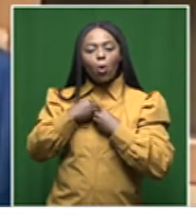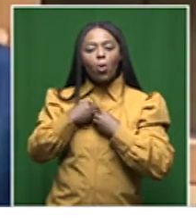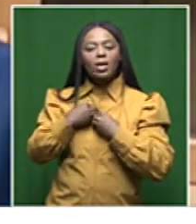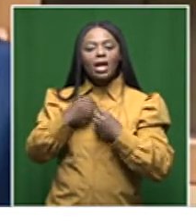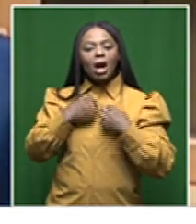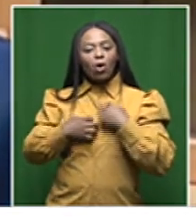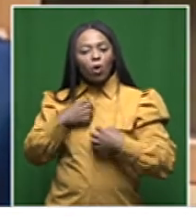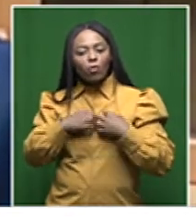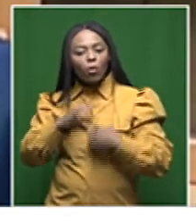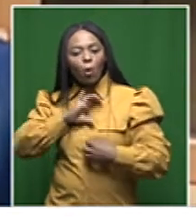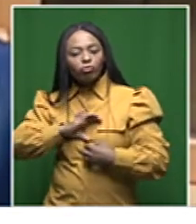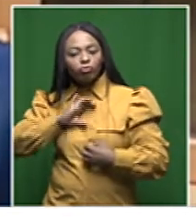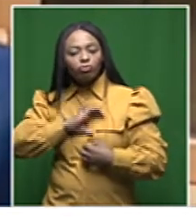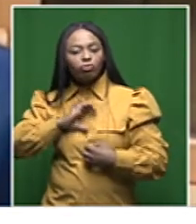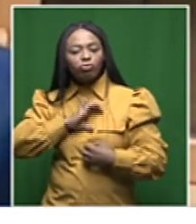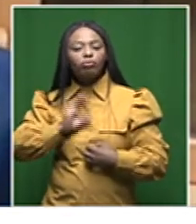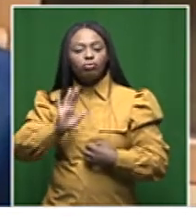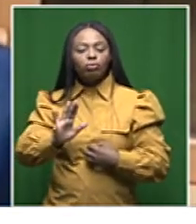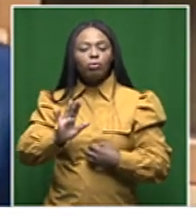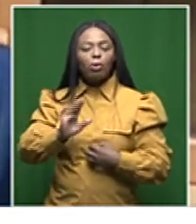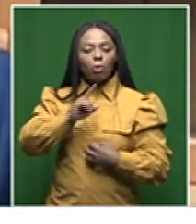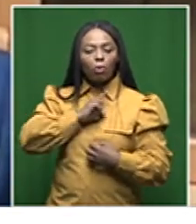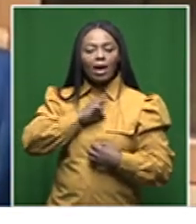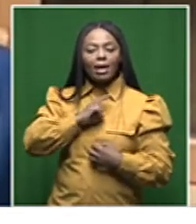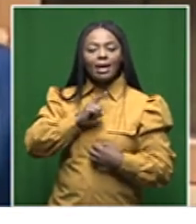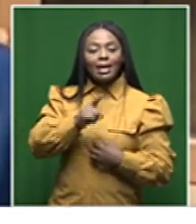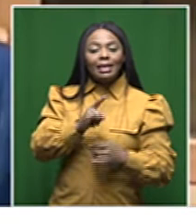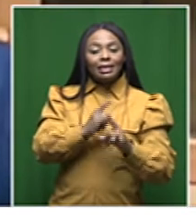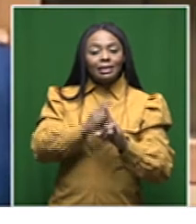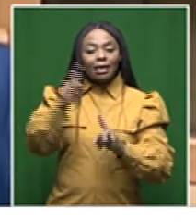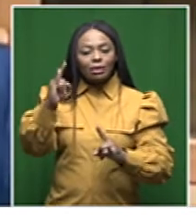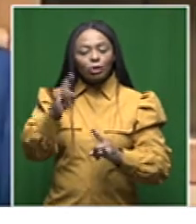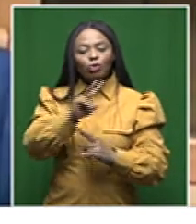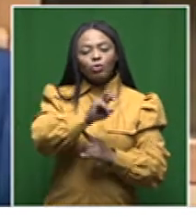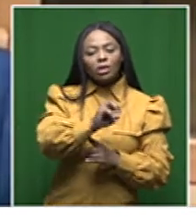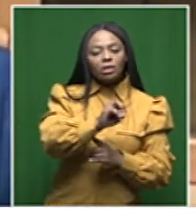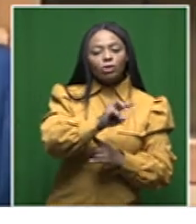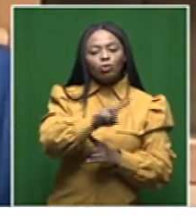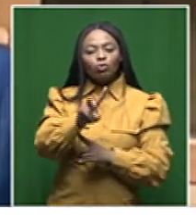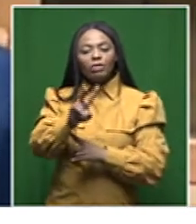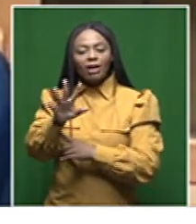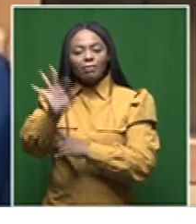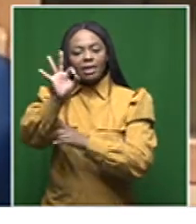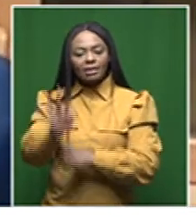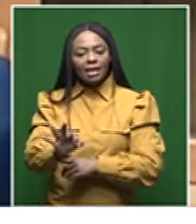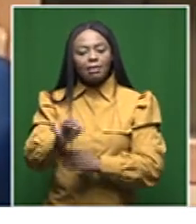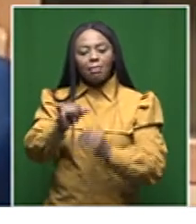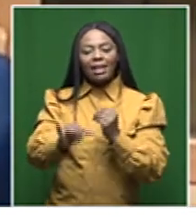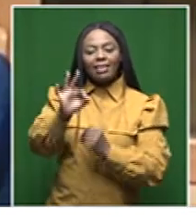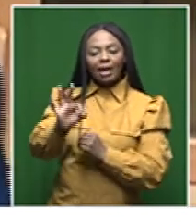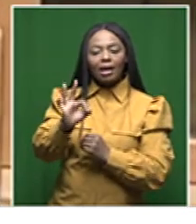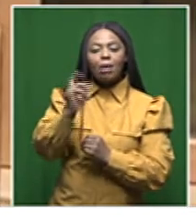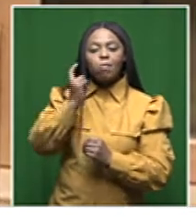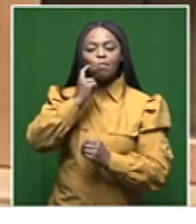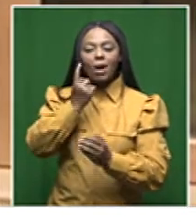long as you are timed very well in terms of fertile window. The success is almost 20 to 25% after 3 months of attempt.